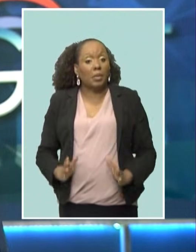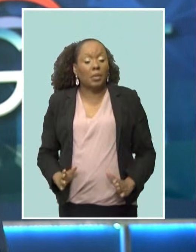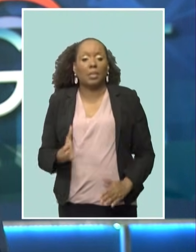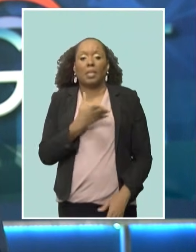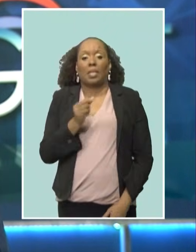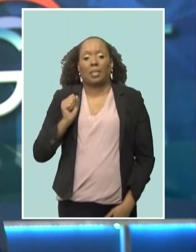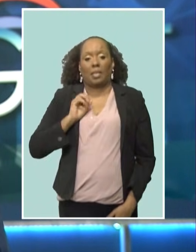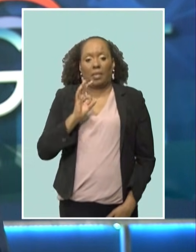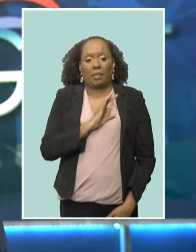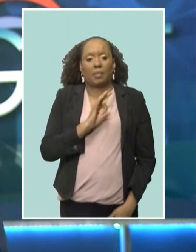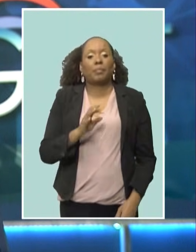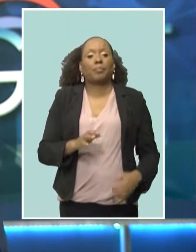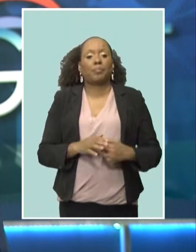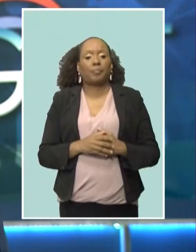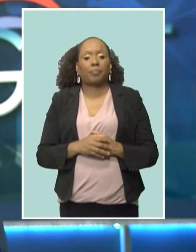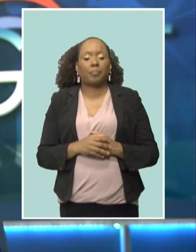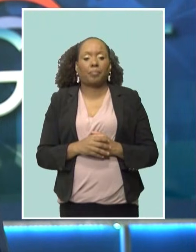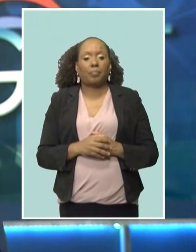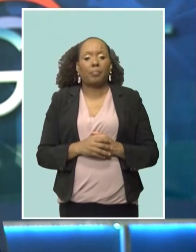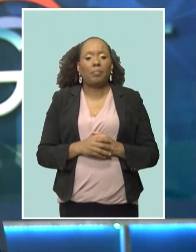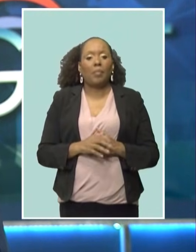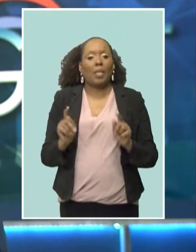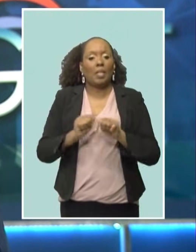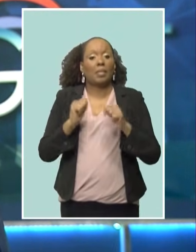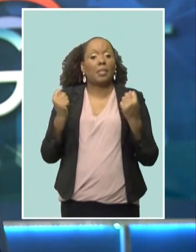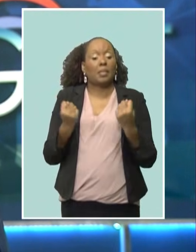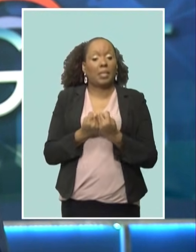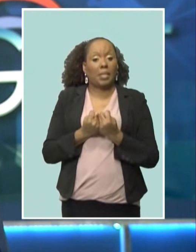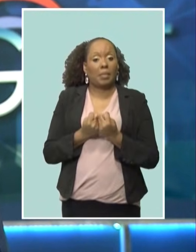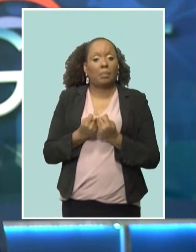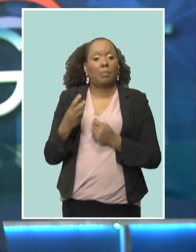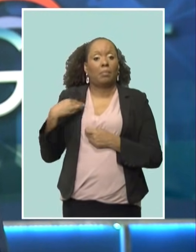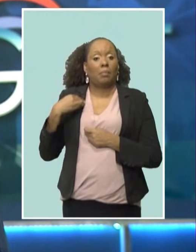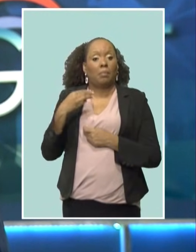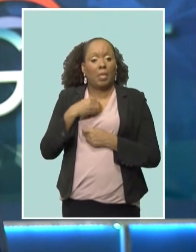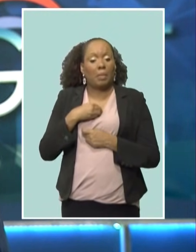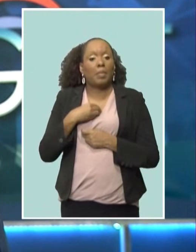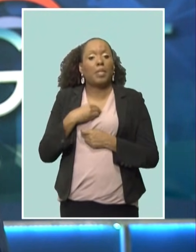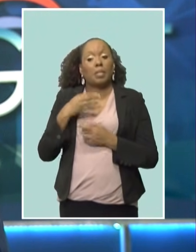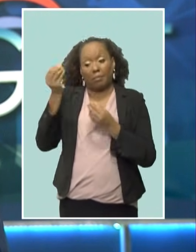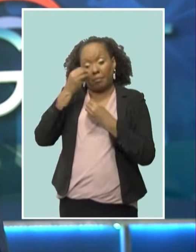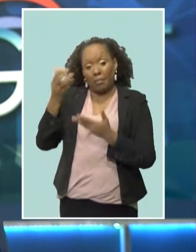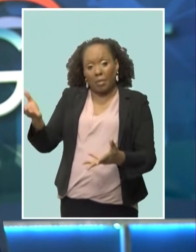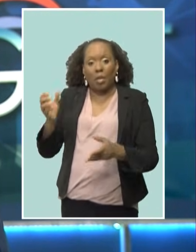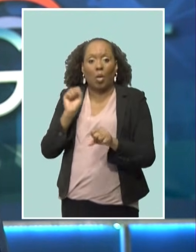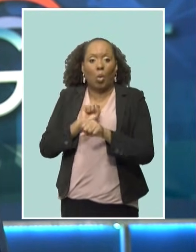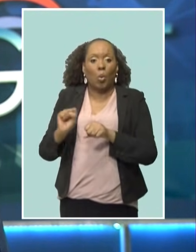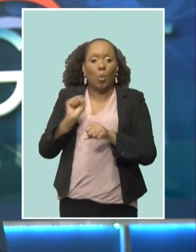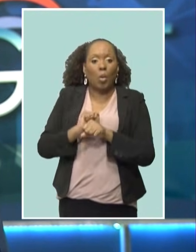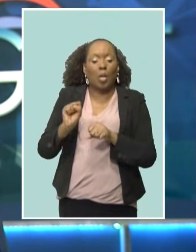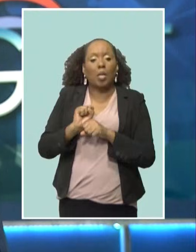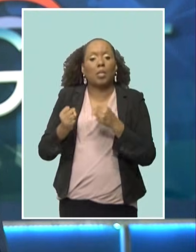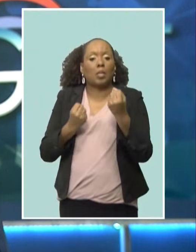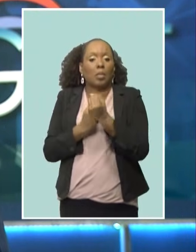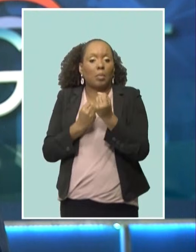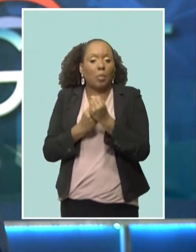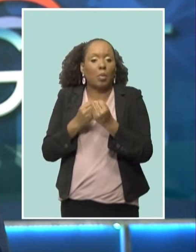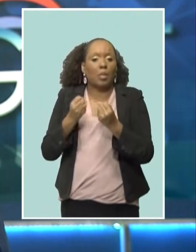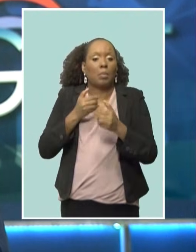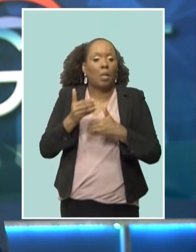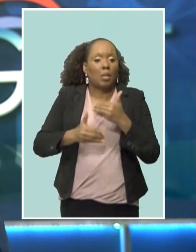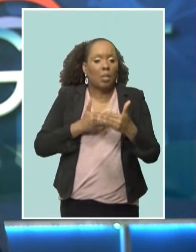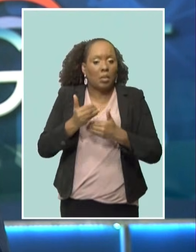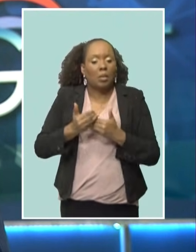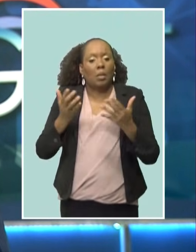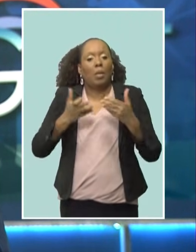customers and staff. The message says their team members have been fully briefed and are working diligently to support the process so